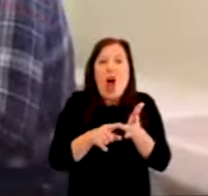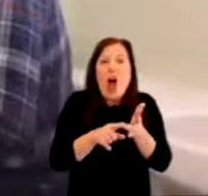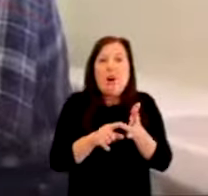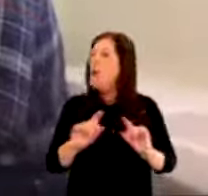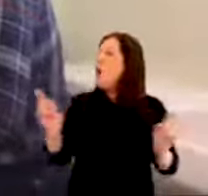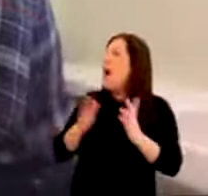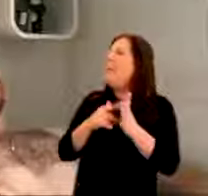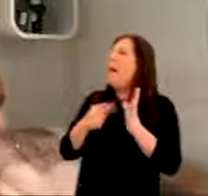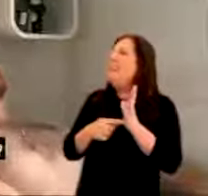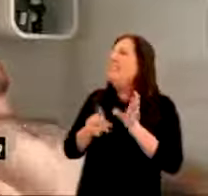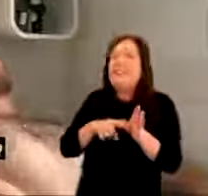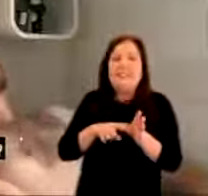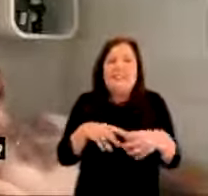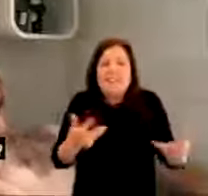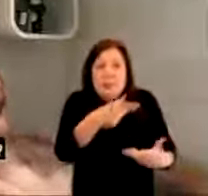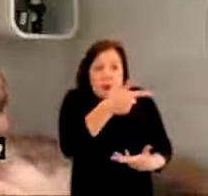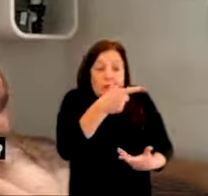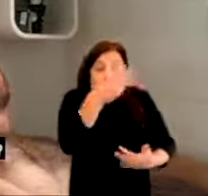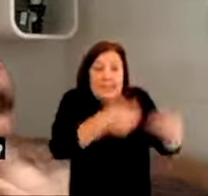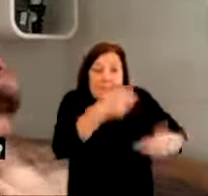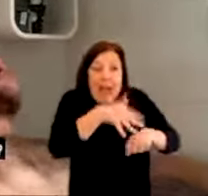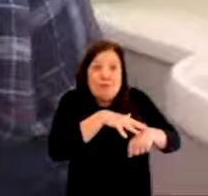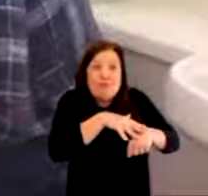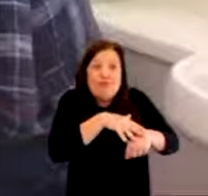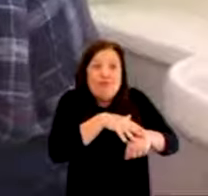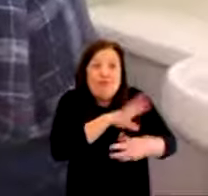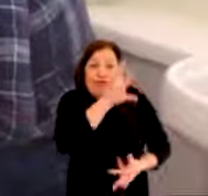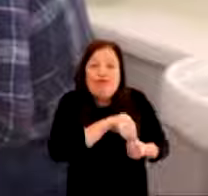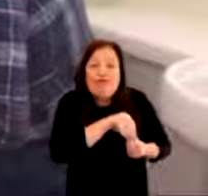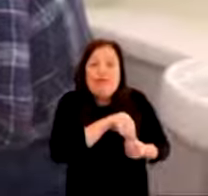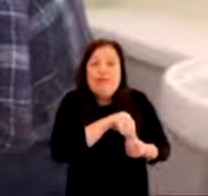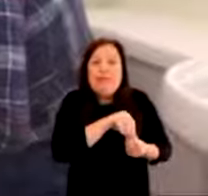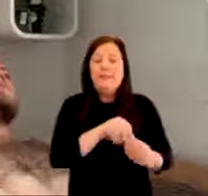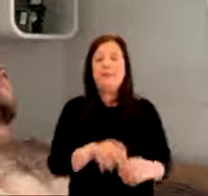Yes, Matty. What's the final reckoning then?